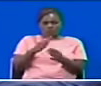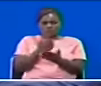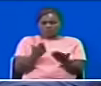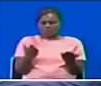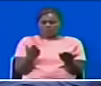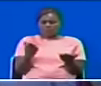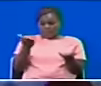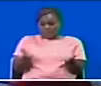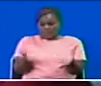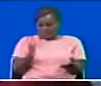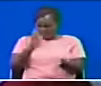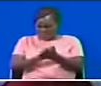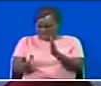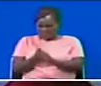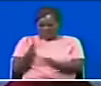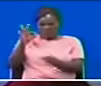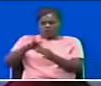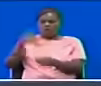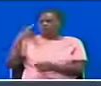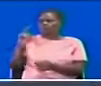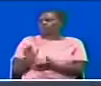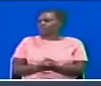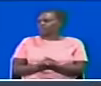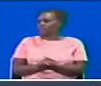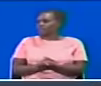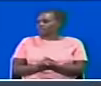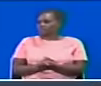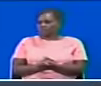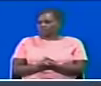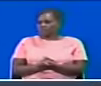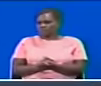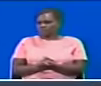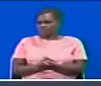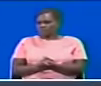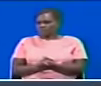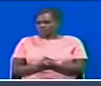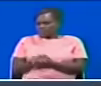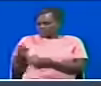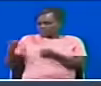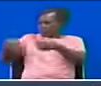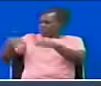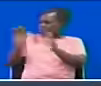for. Right now, there is nothing to vote for. So, are you throwing your hat in the ring now that the professor